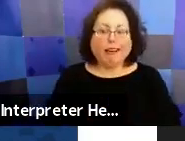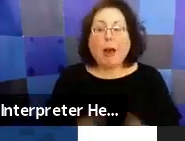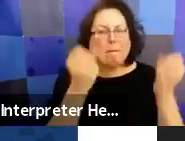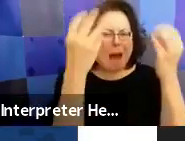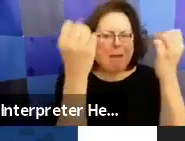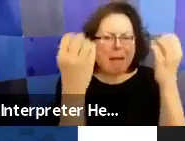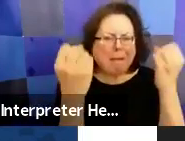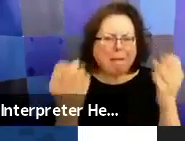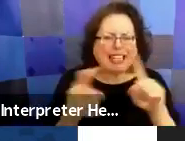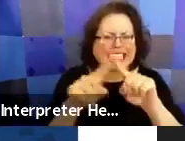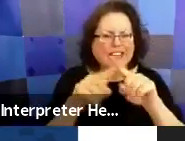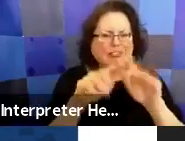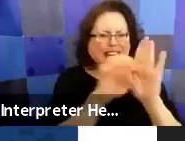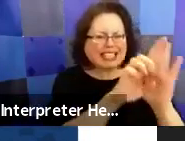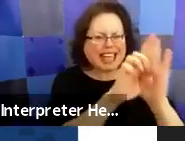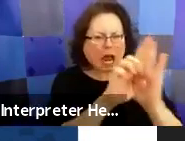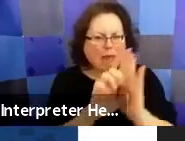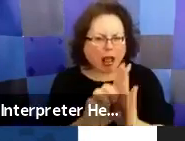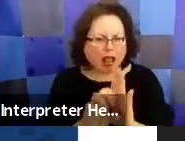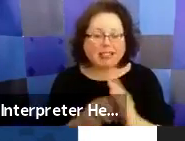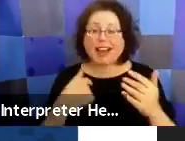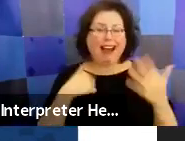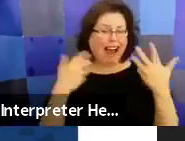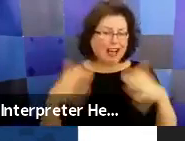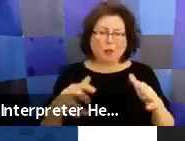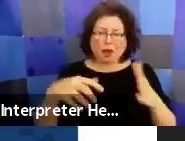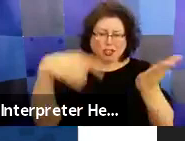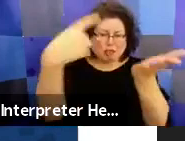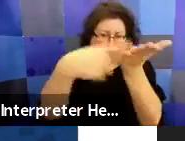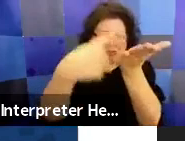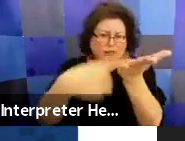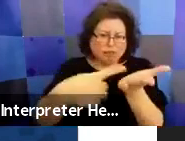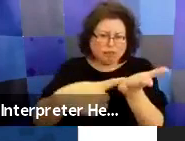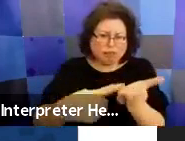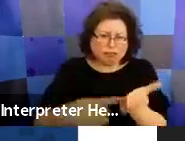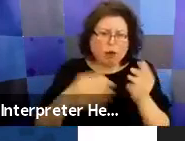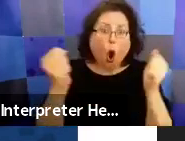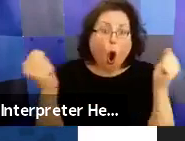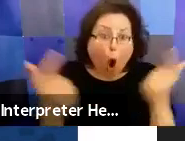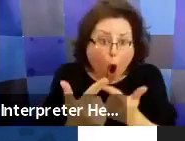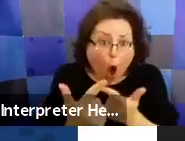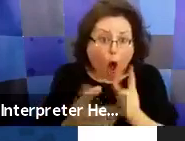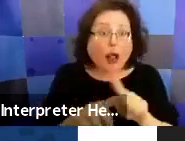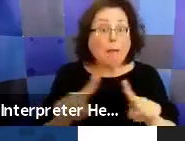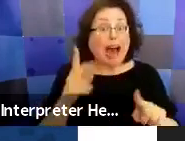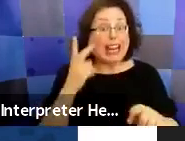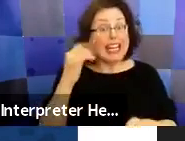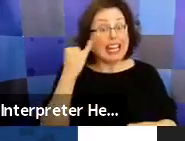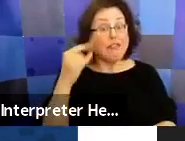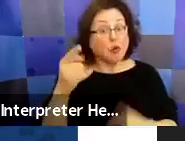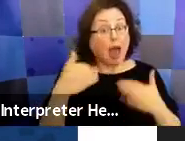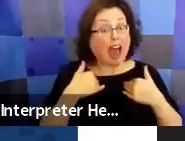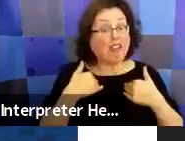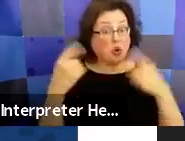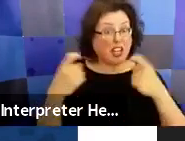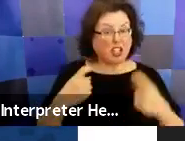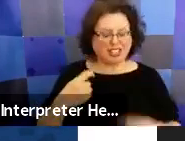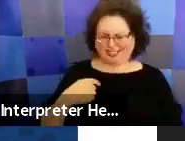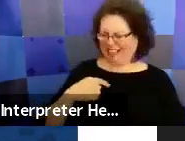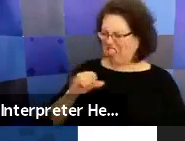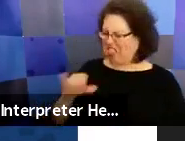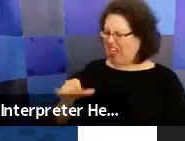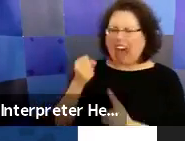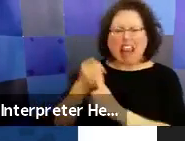different examples of things. I don't want to go through all of them, but, if you ever have questions about something that has happened to you,